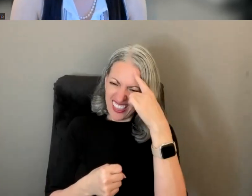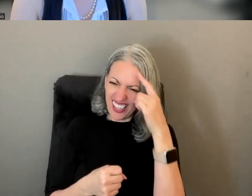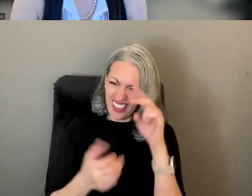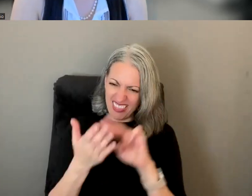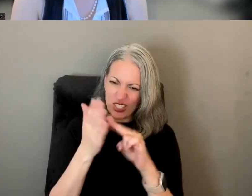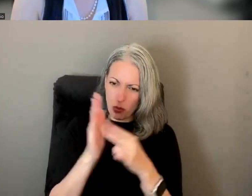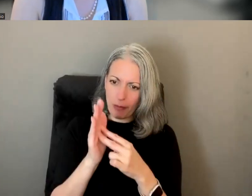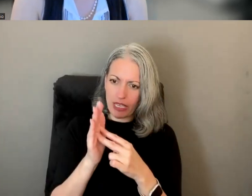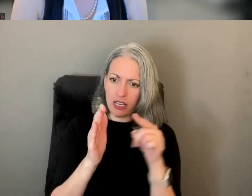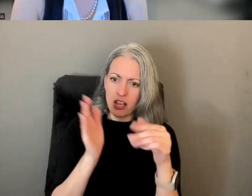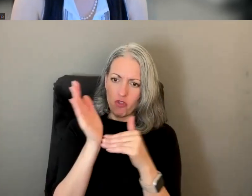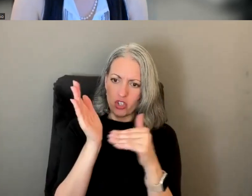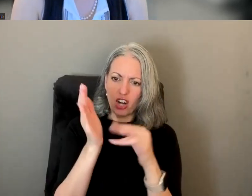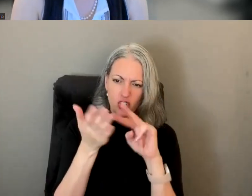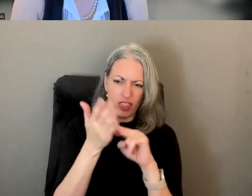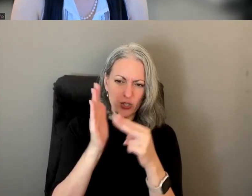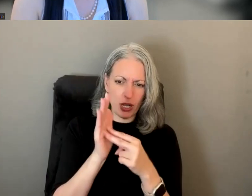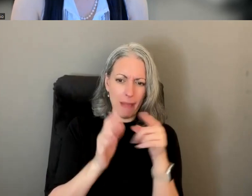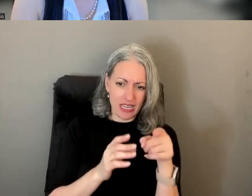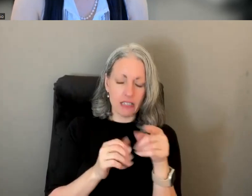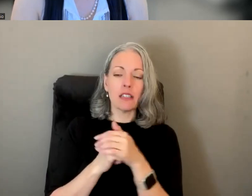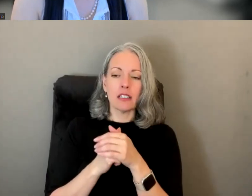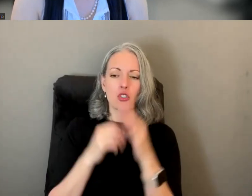maybe we just sort of focus on that. And